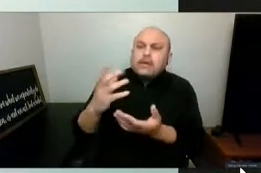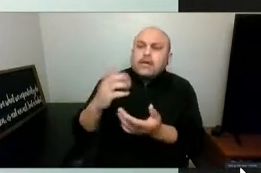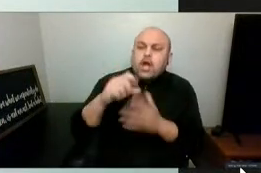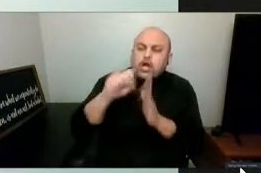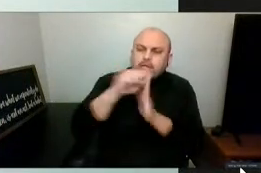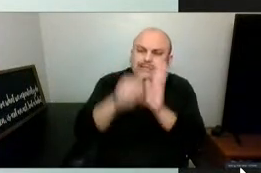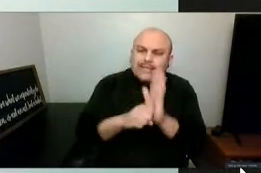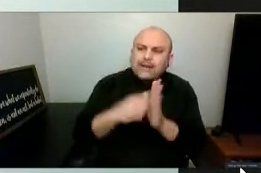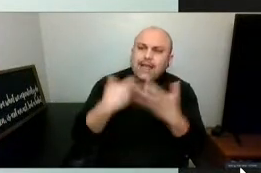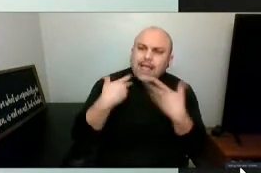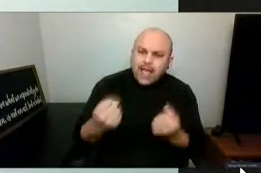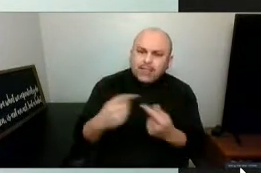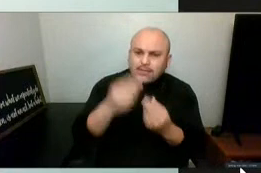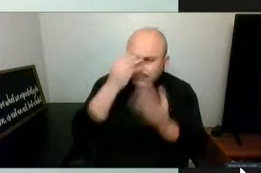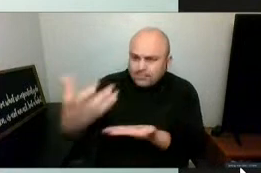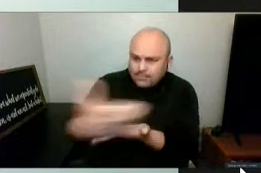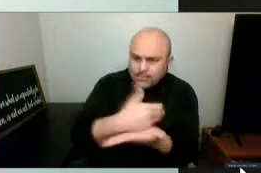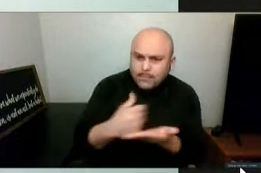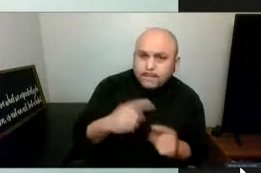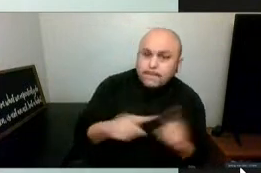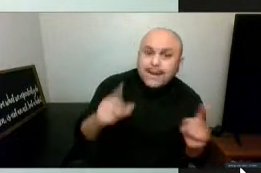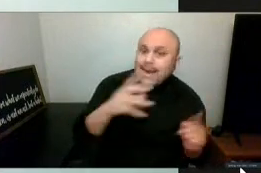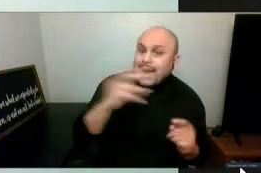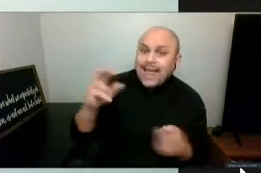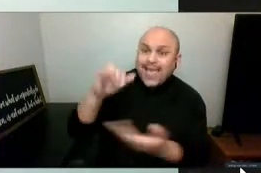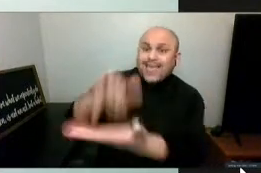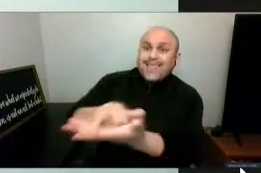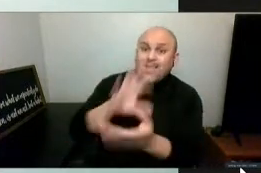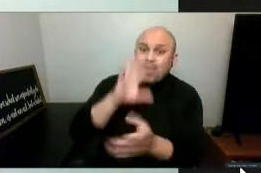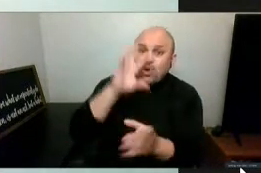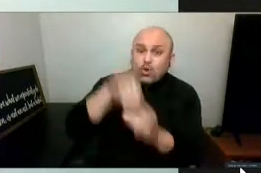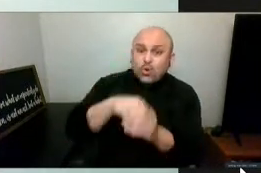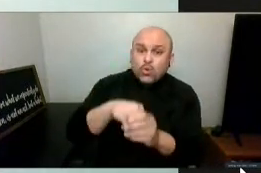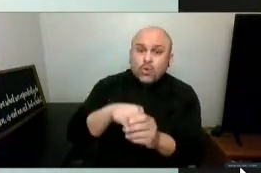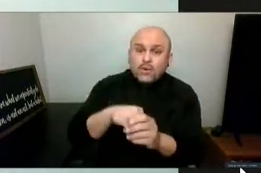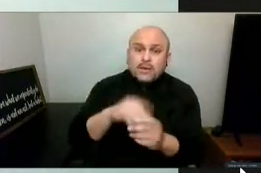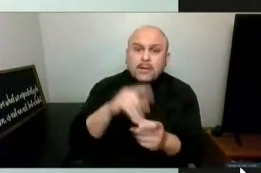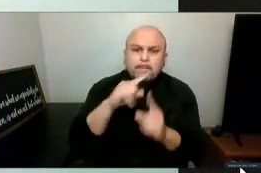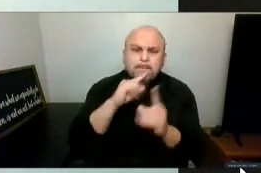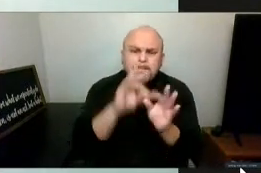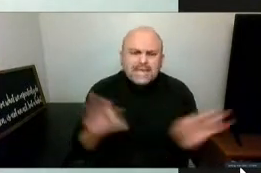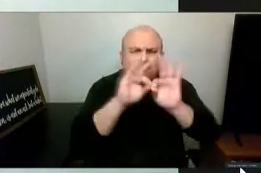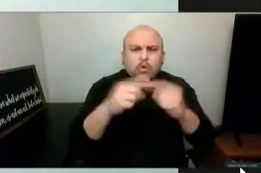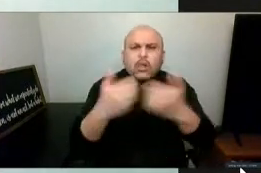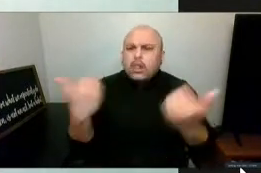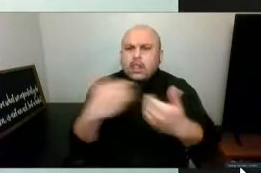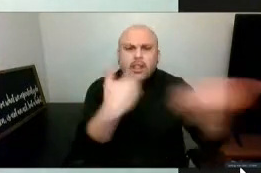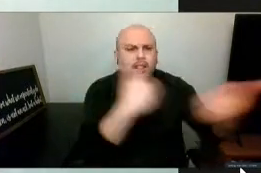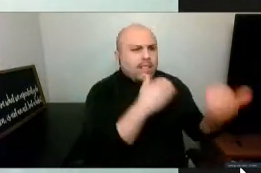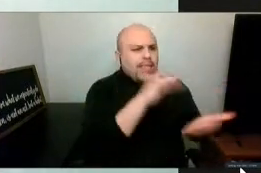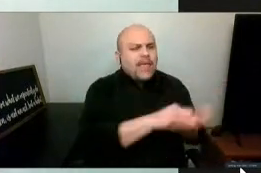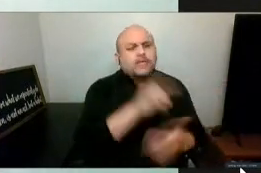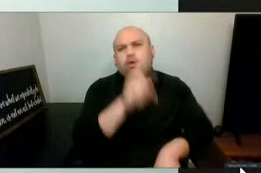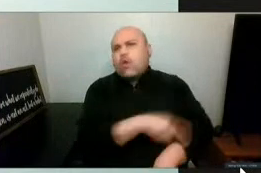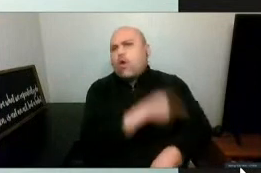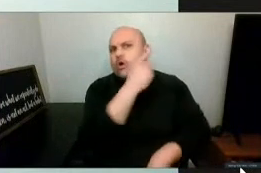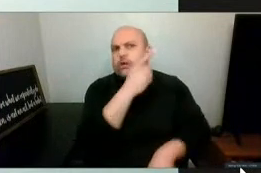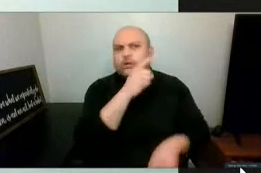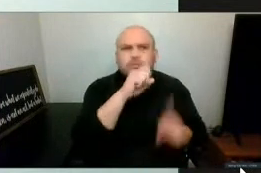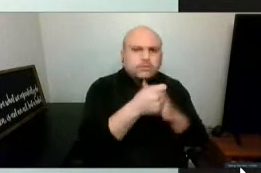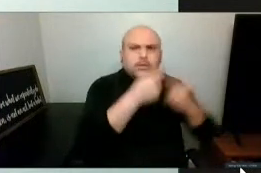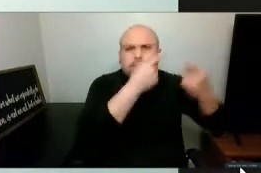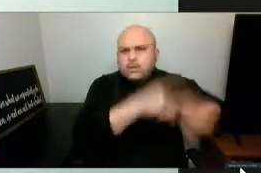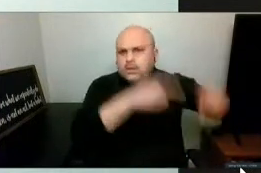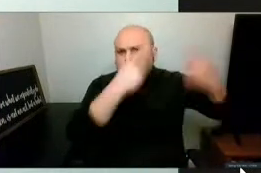exchange. And that includes meaningful disaggregation to address long-standing issues of racism and implicit